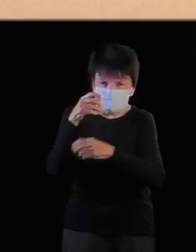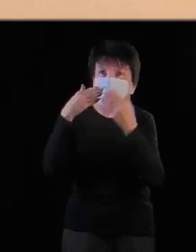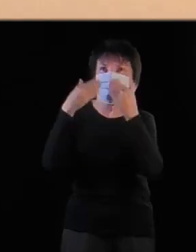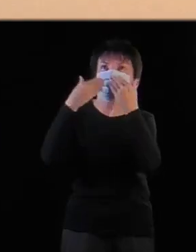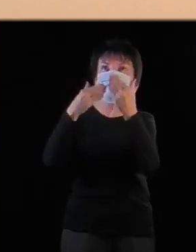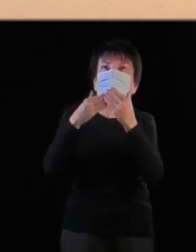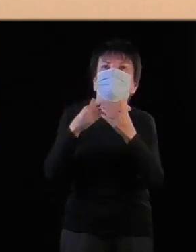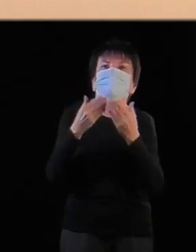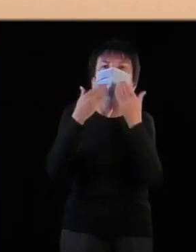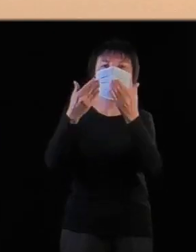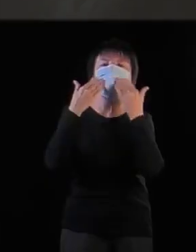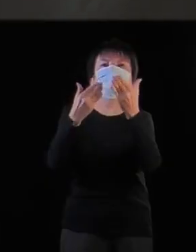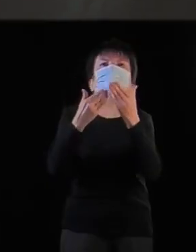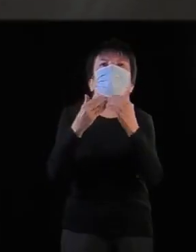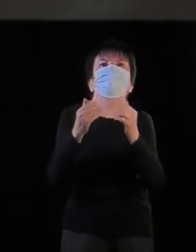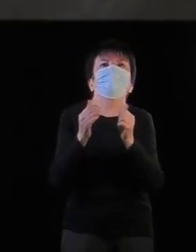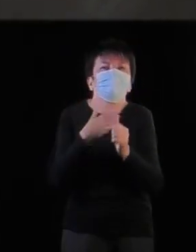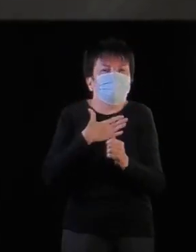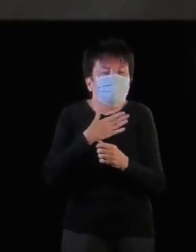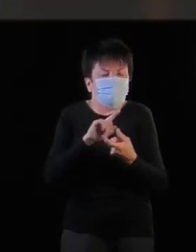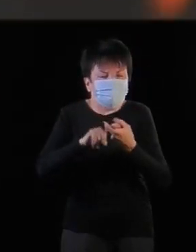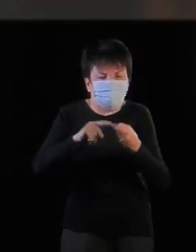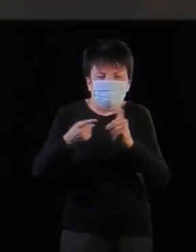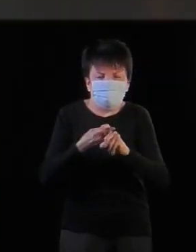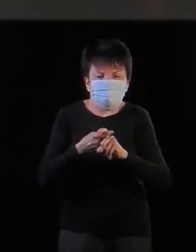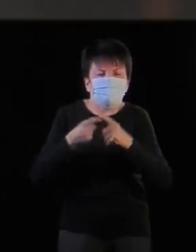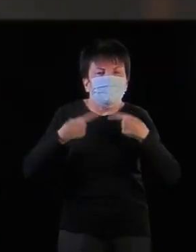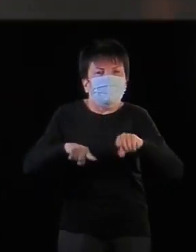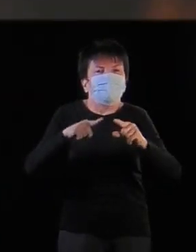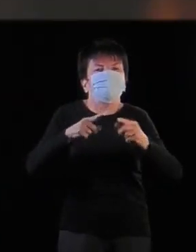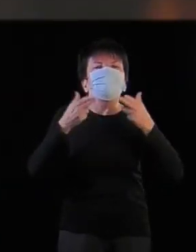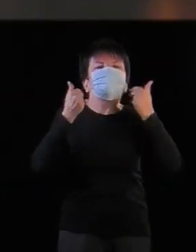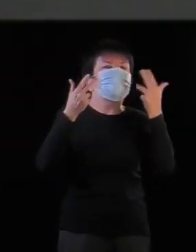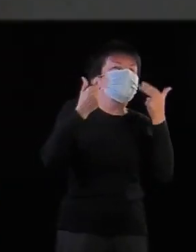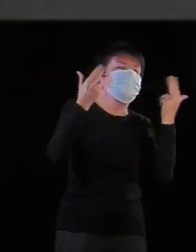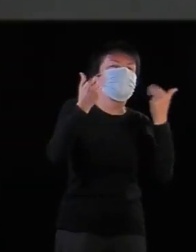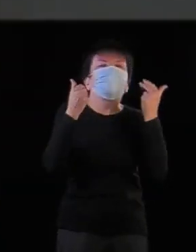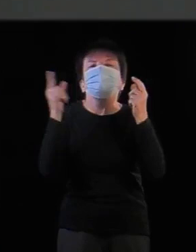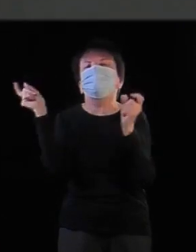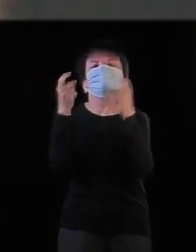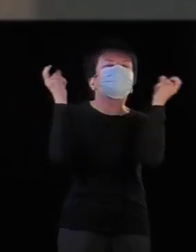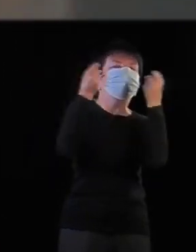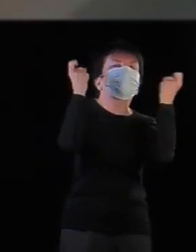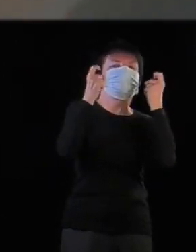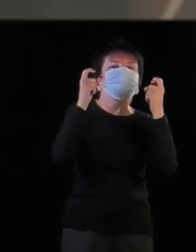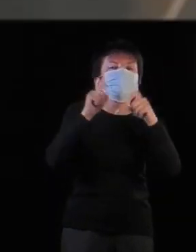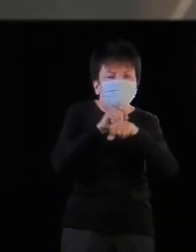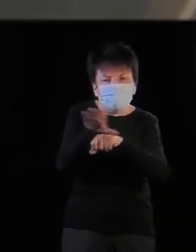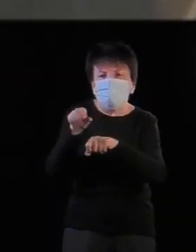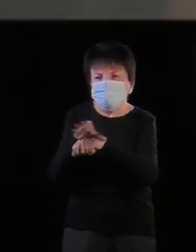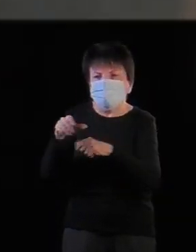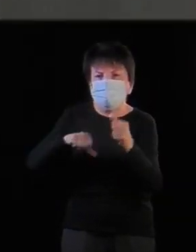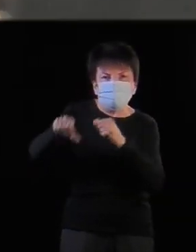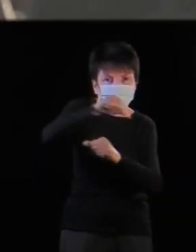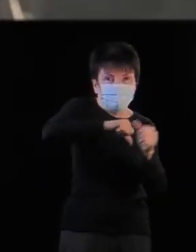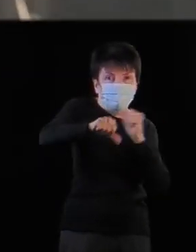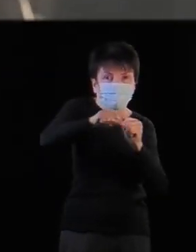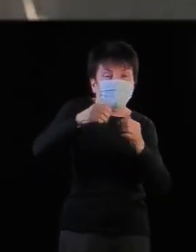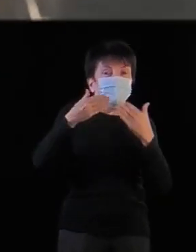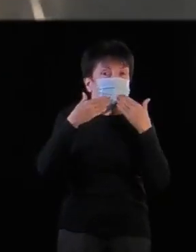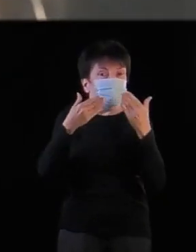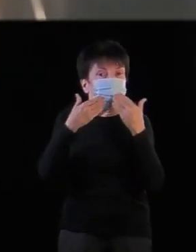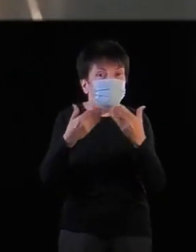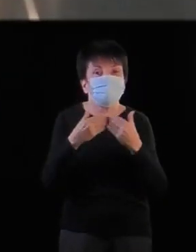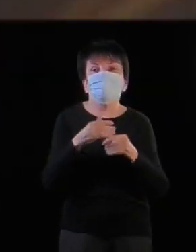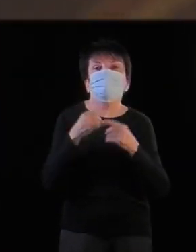with my friends as we laugh, celebrate, and counsel one another. Give thanks to the Lord with my church as I